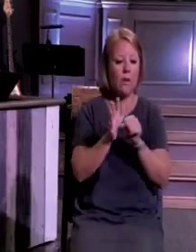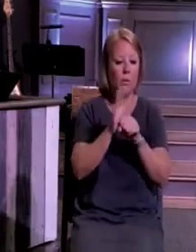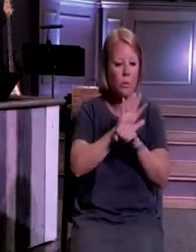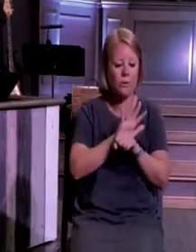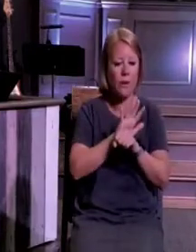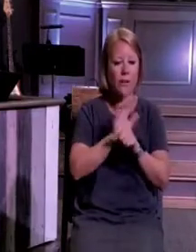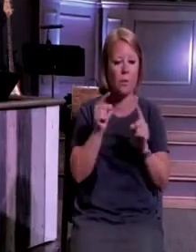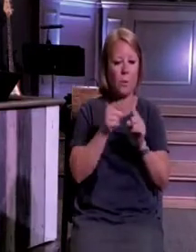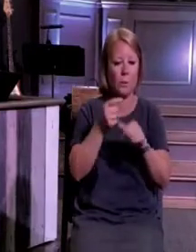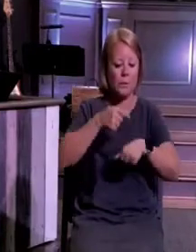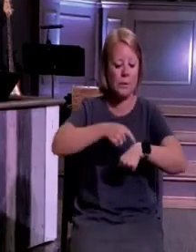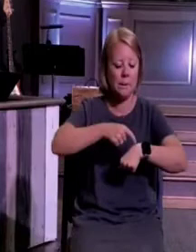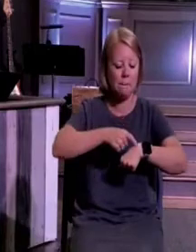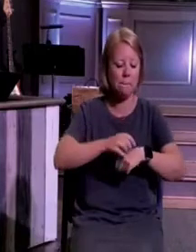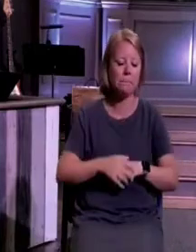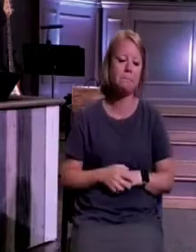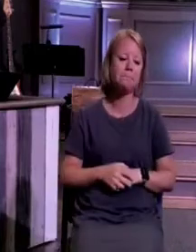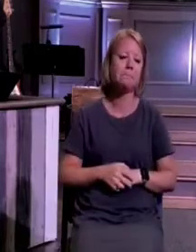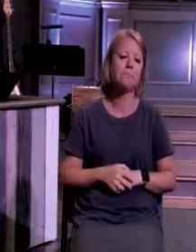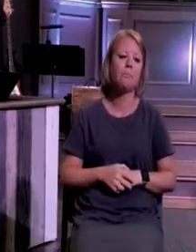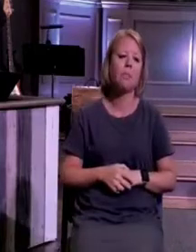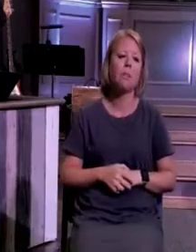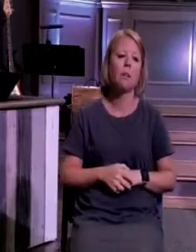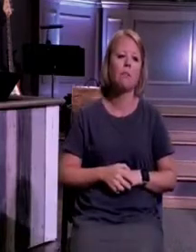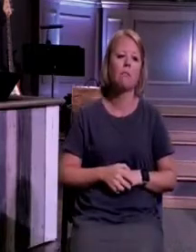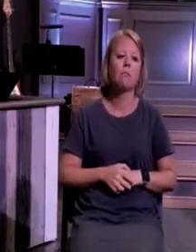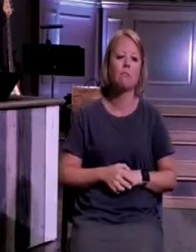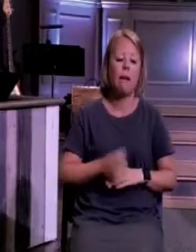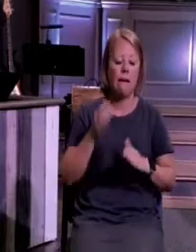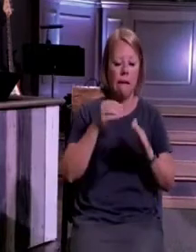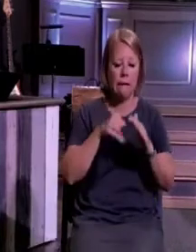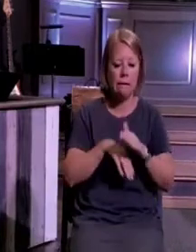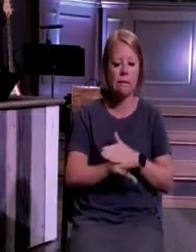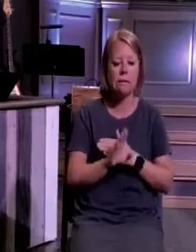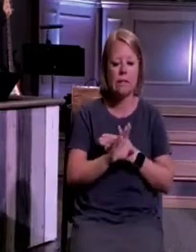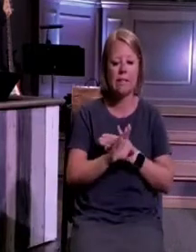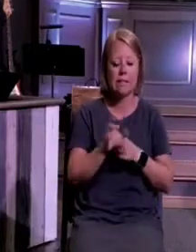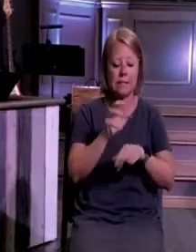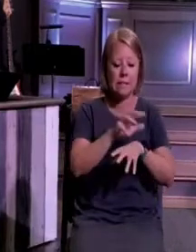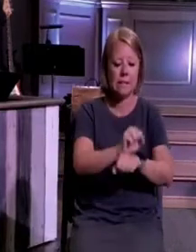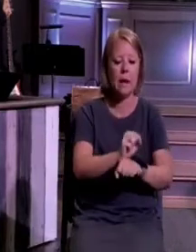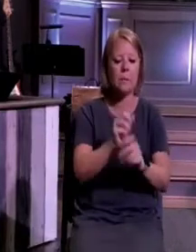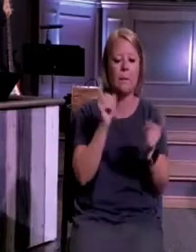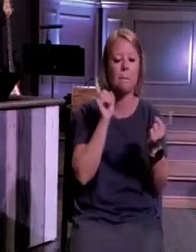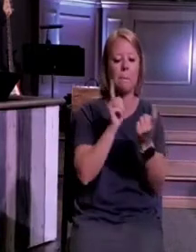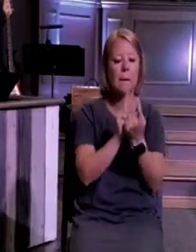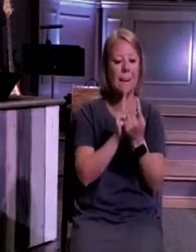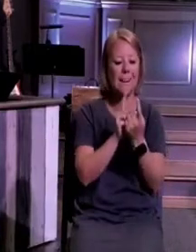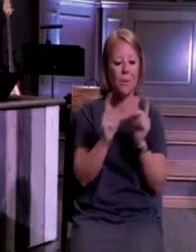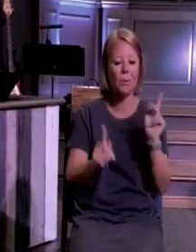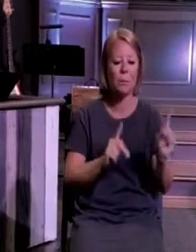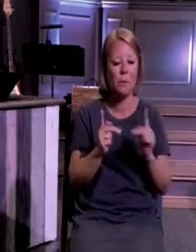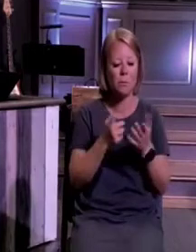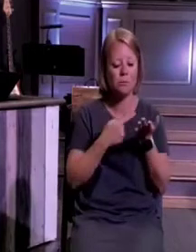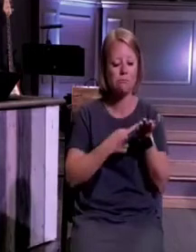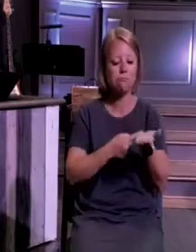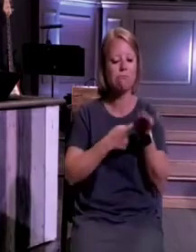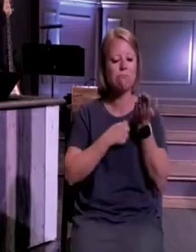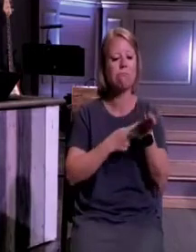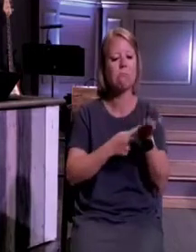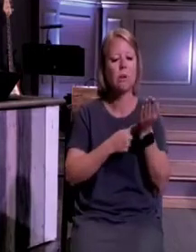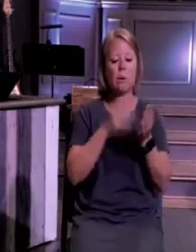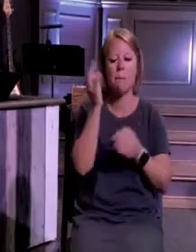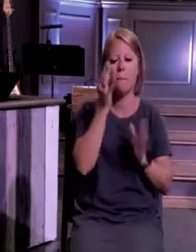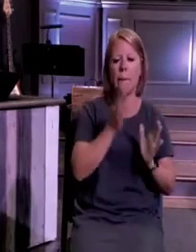time. I entered this assignment meeting with people, just talking to them, talking to pastors